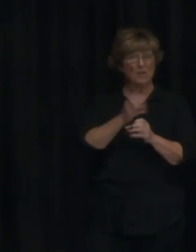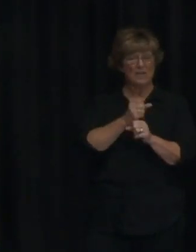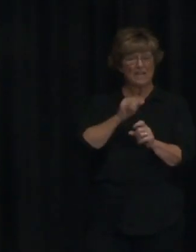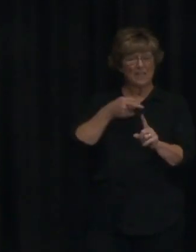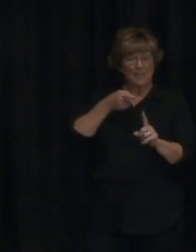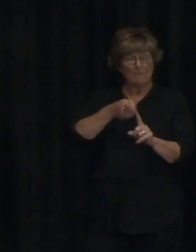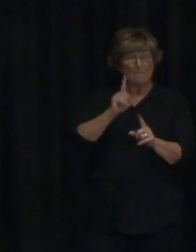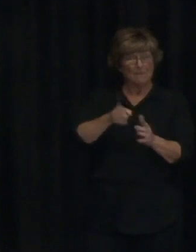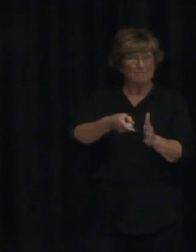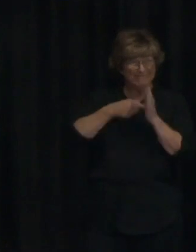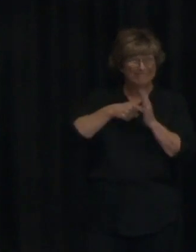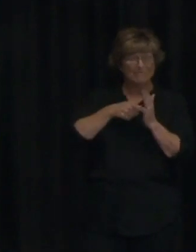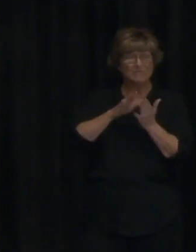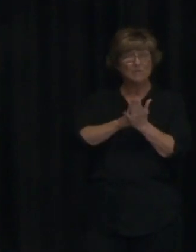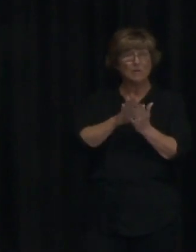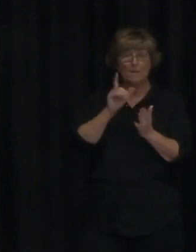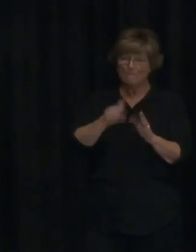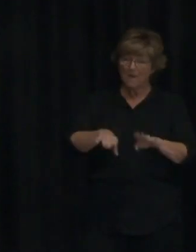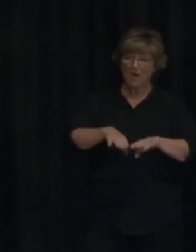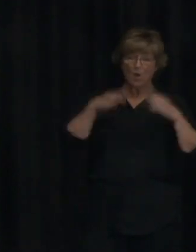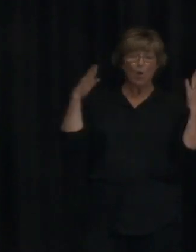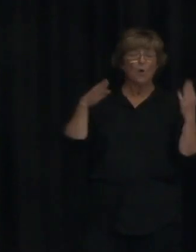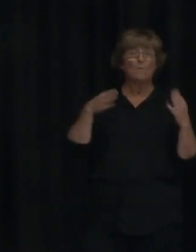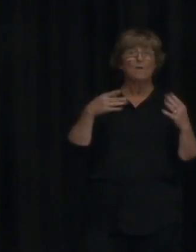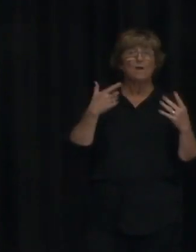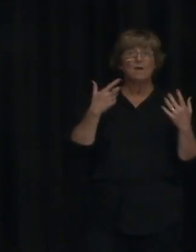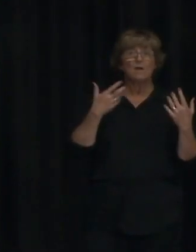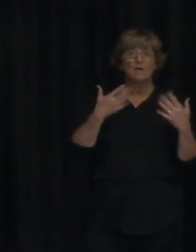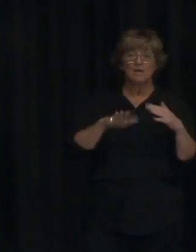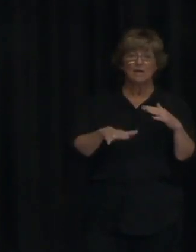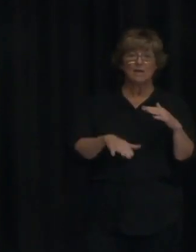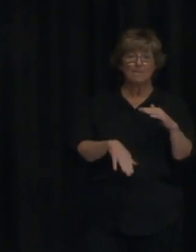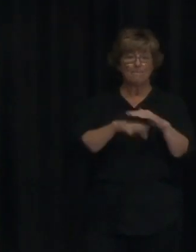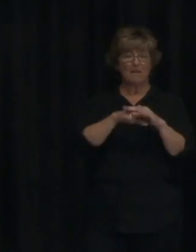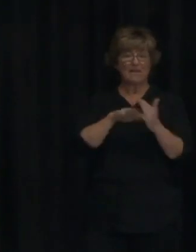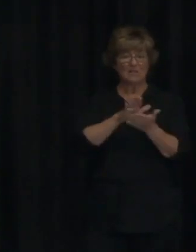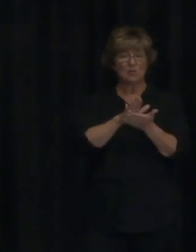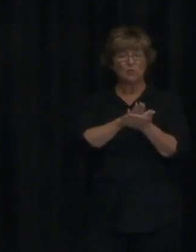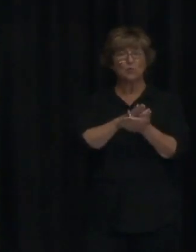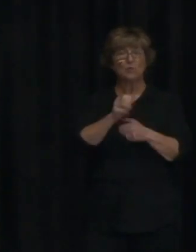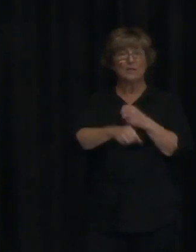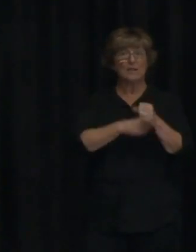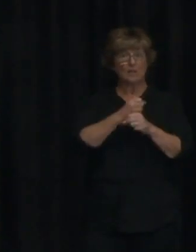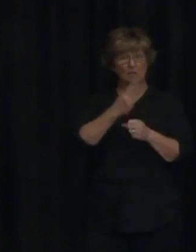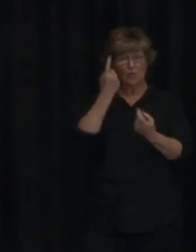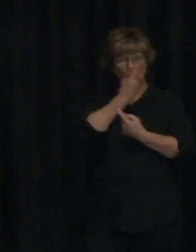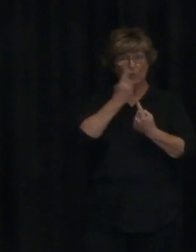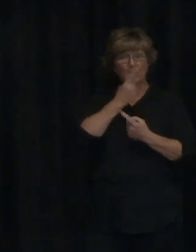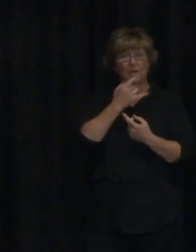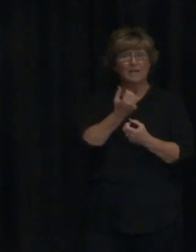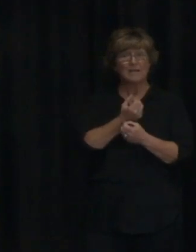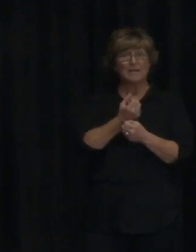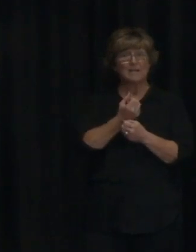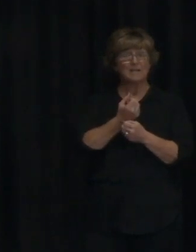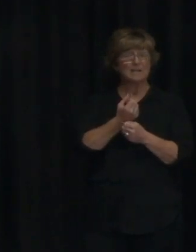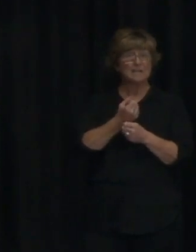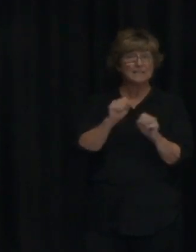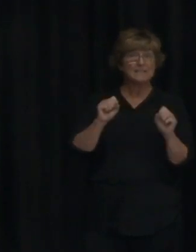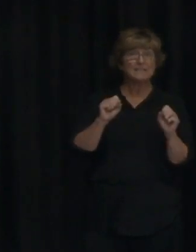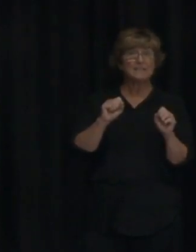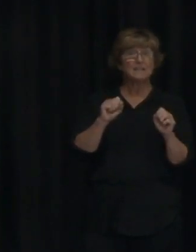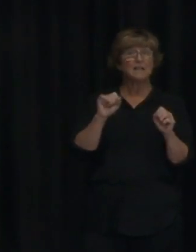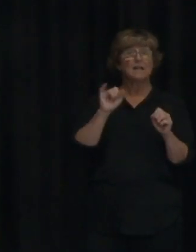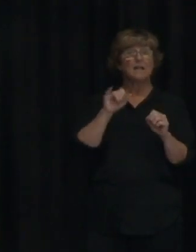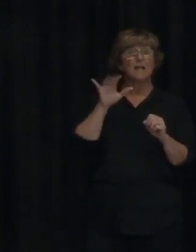would mandate that schools reopen? Say we get to the next academic year. Is that something you would consider like states Florida and Texas